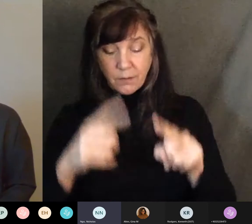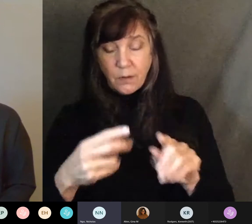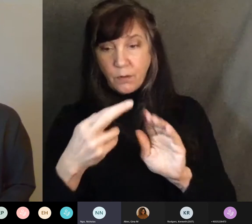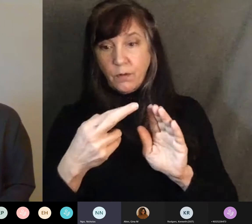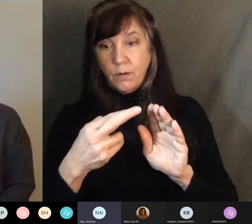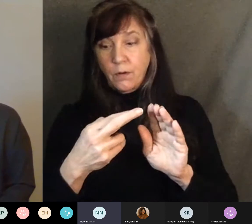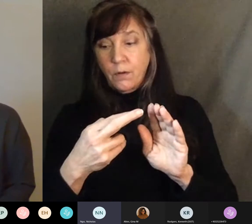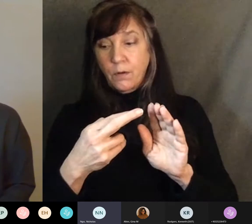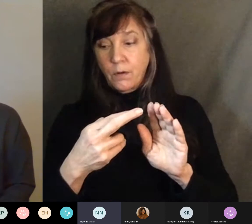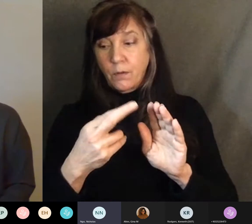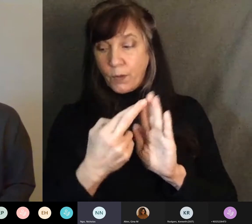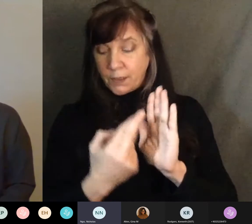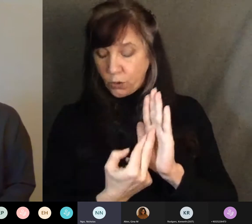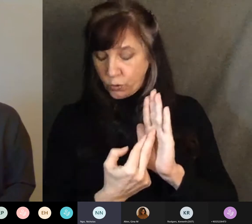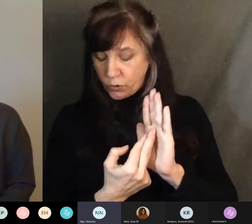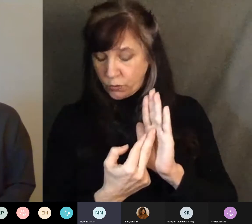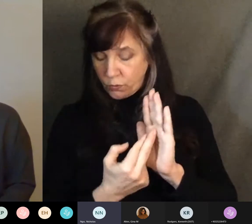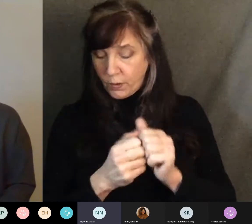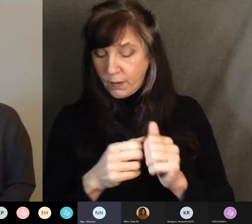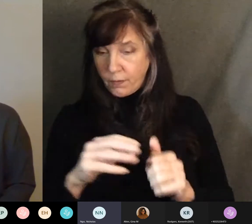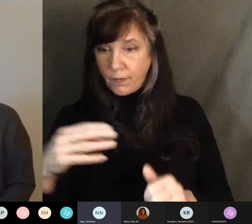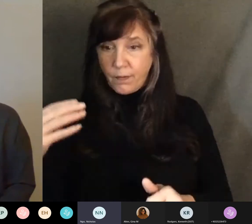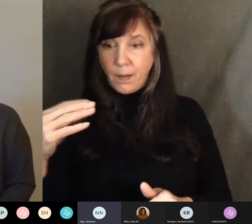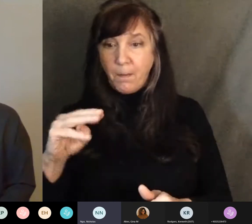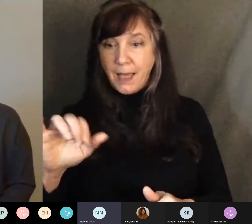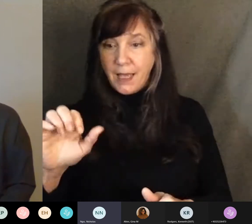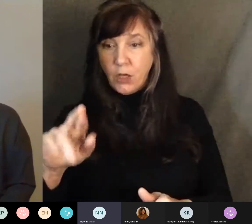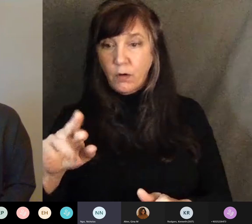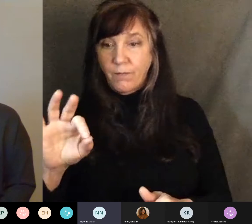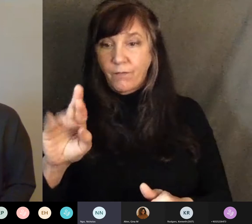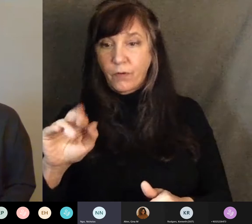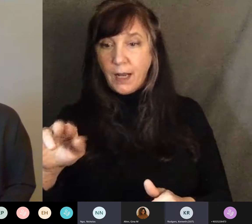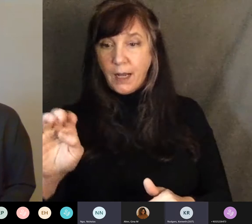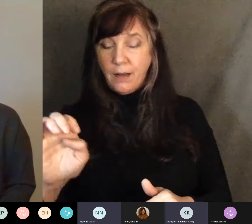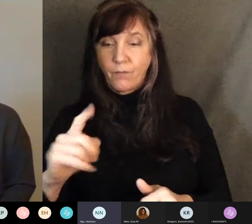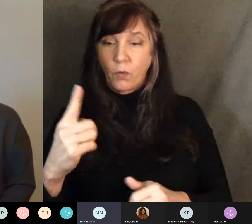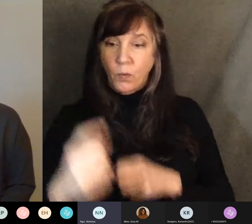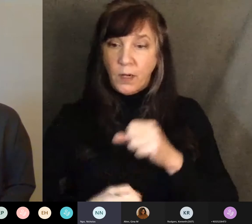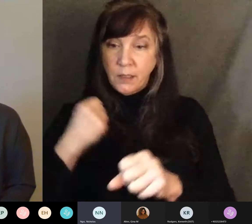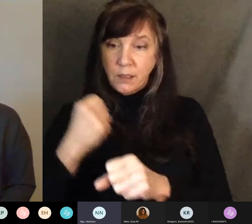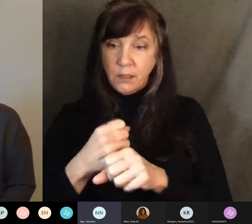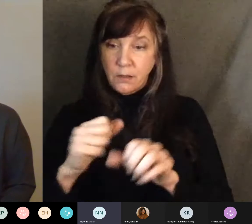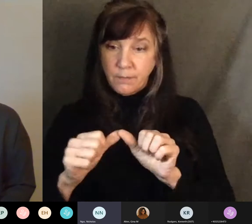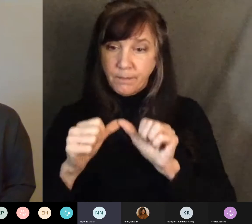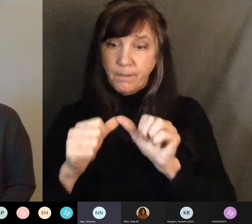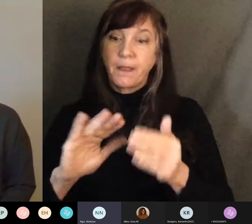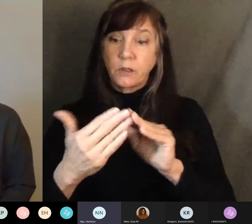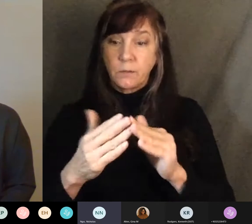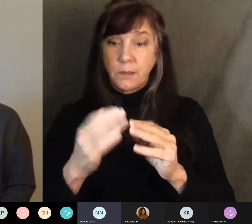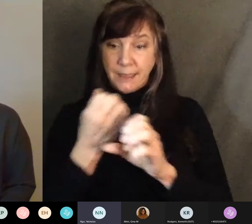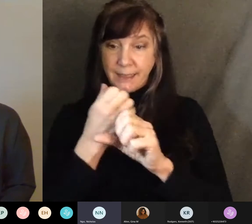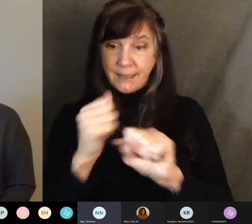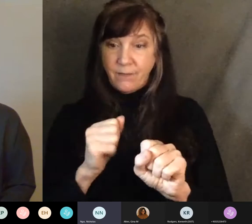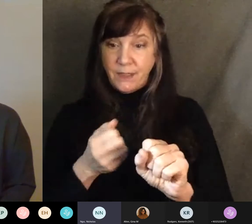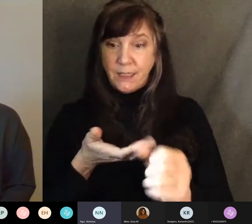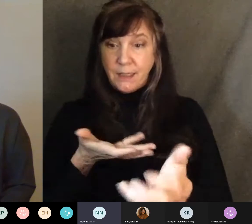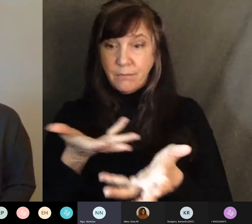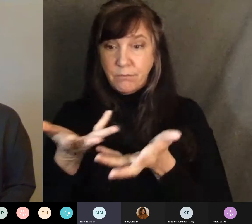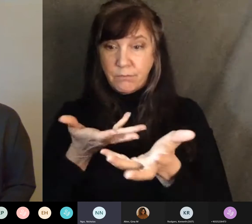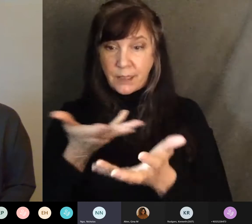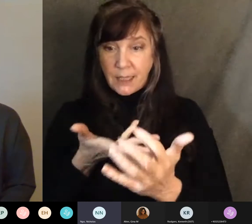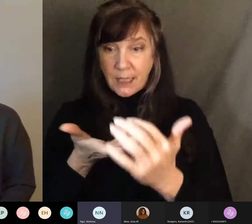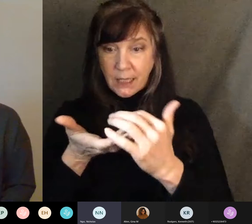of committing to a year-long transforming community safety engagement process. So